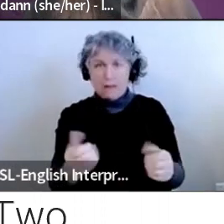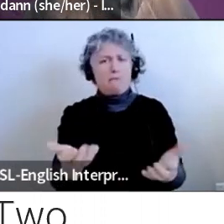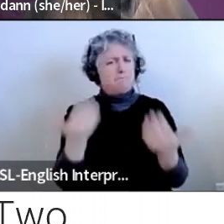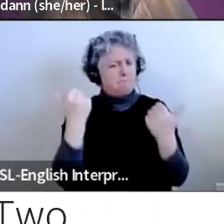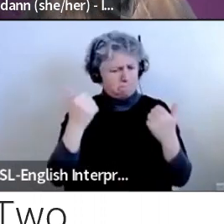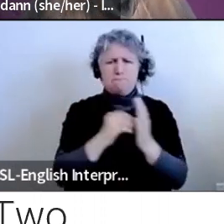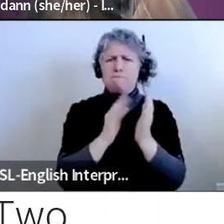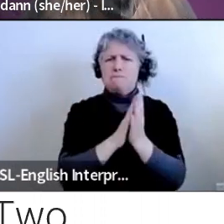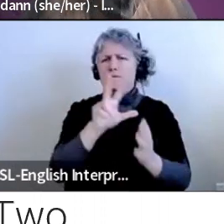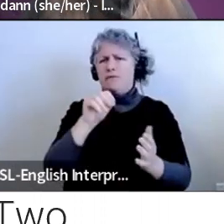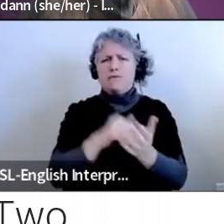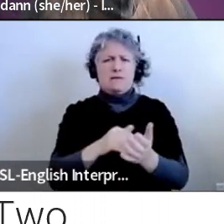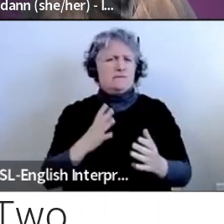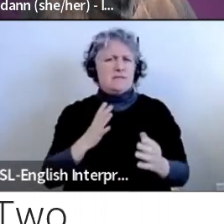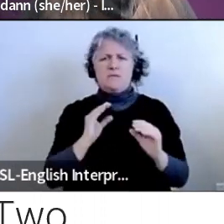at $30,000.